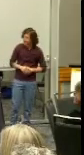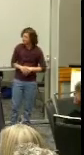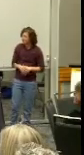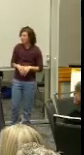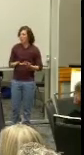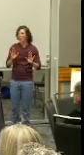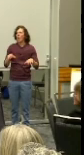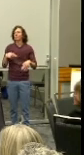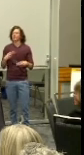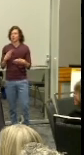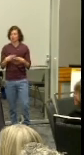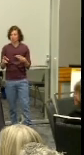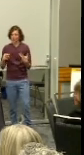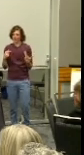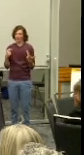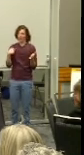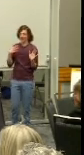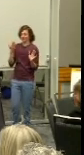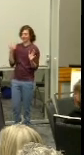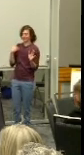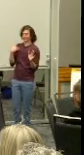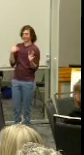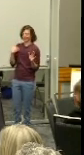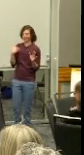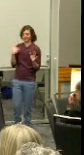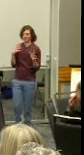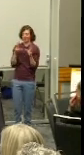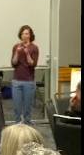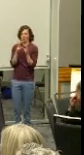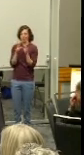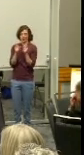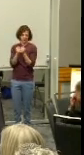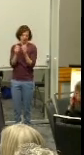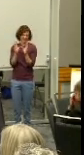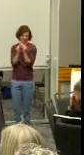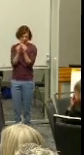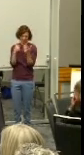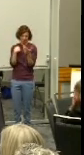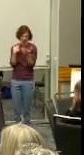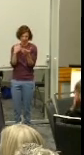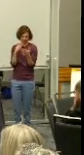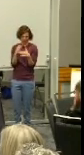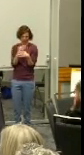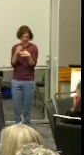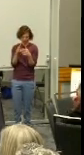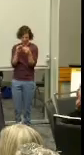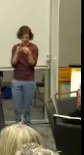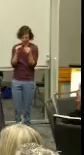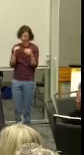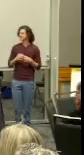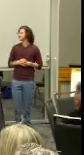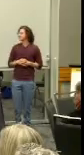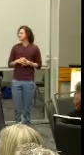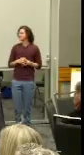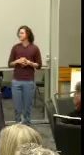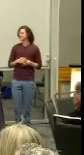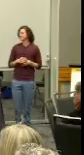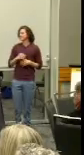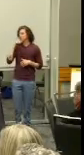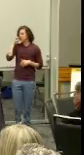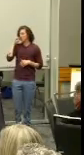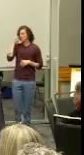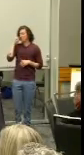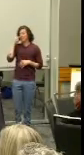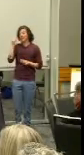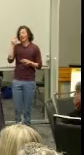then real quick, I shared this story in a previous session too, but the point of all of this